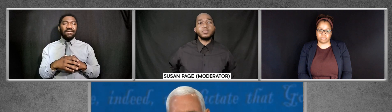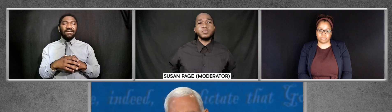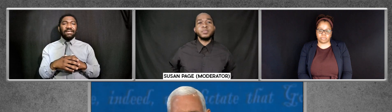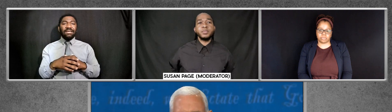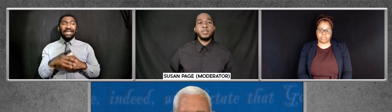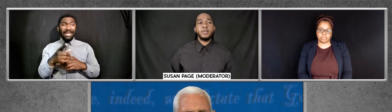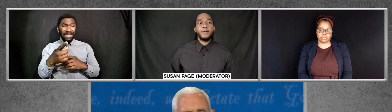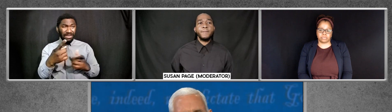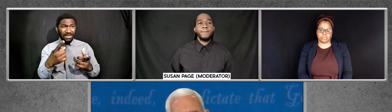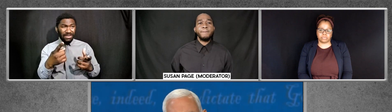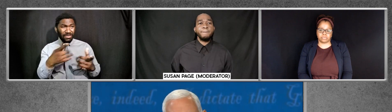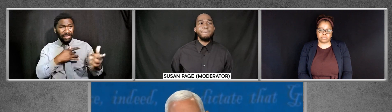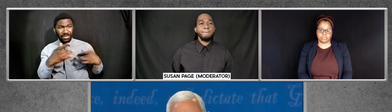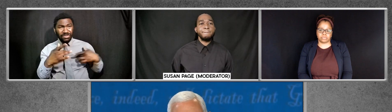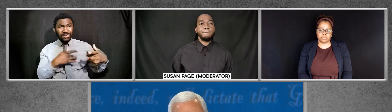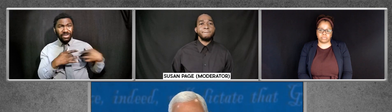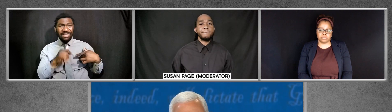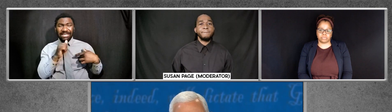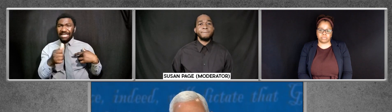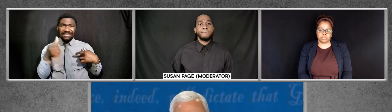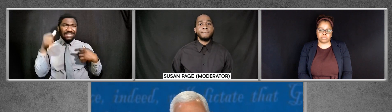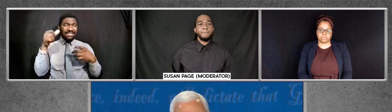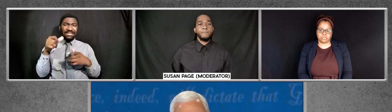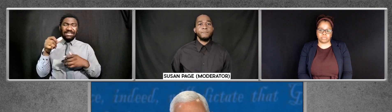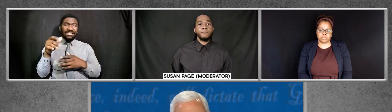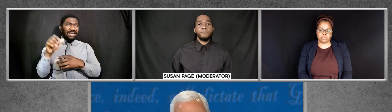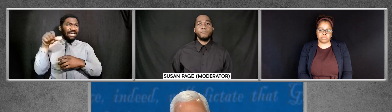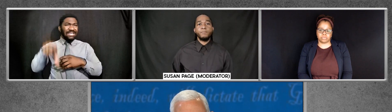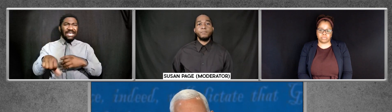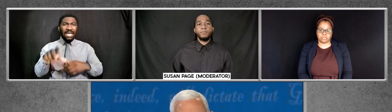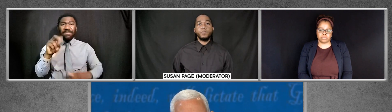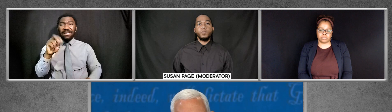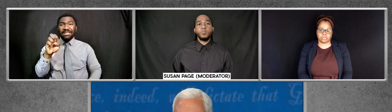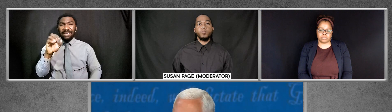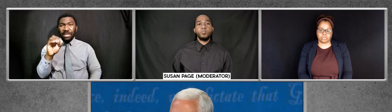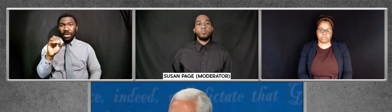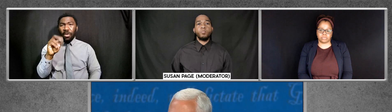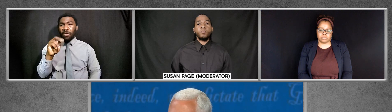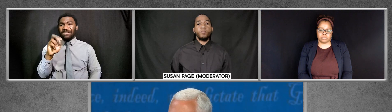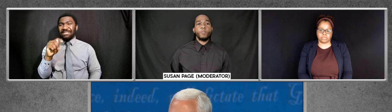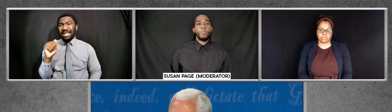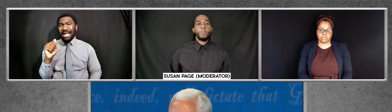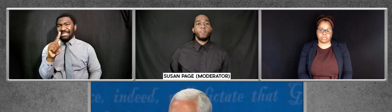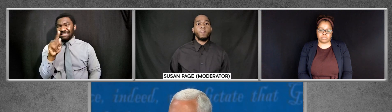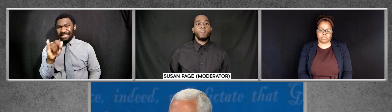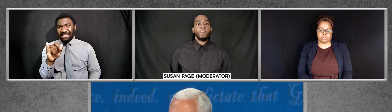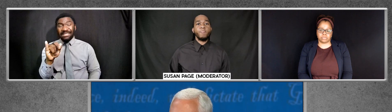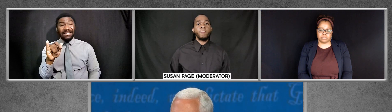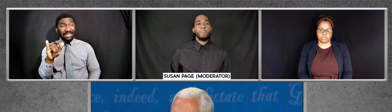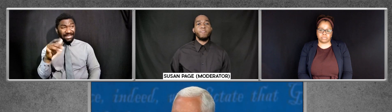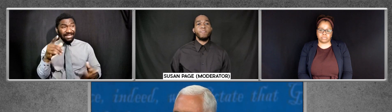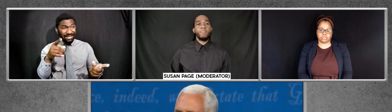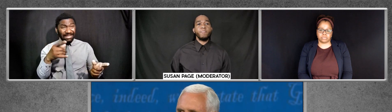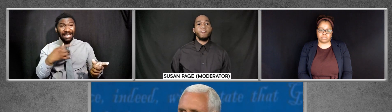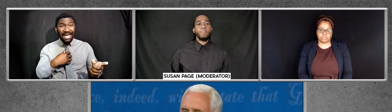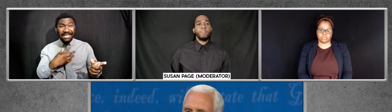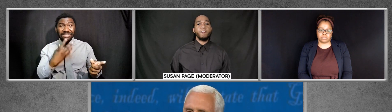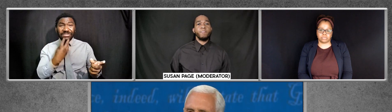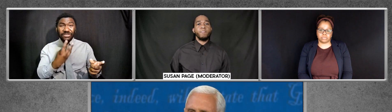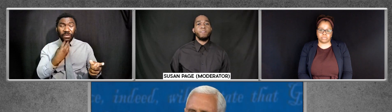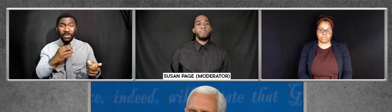condemn neo-Nazis. President Trump has Jewish grandchildren. His daughter and son-in-law are Jewish. This is a president